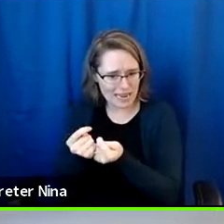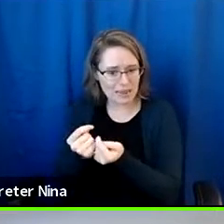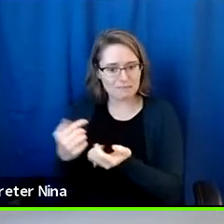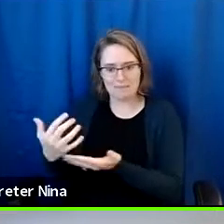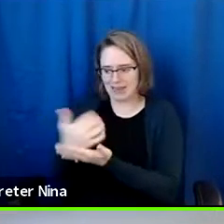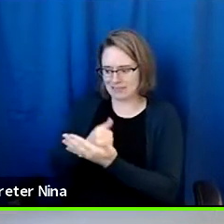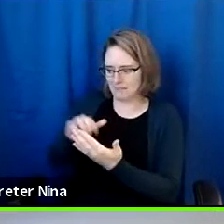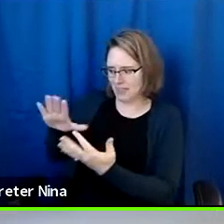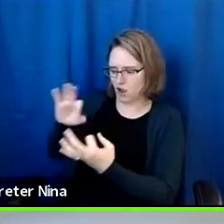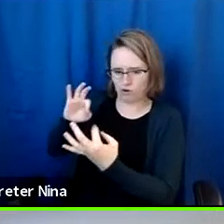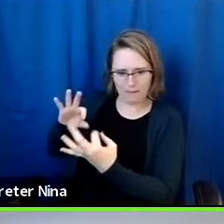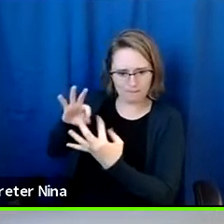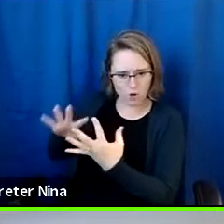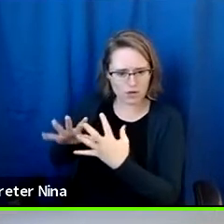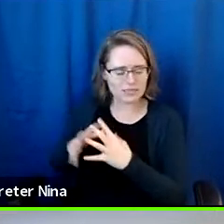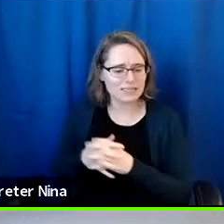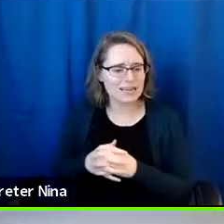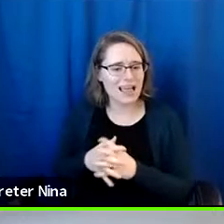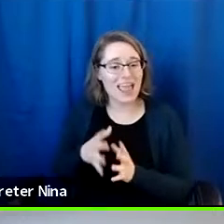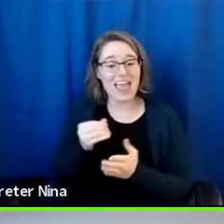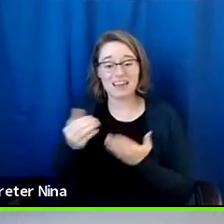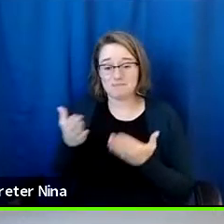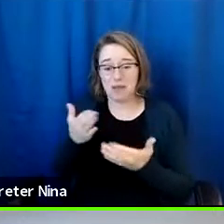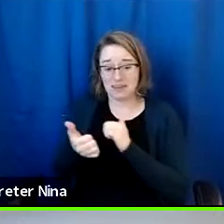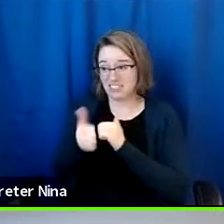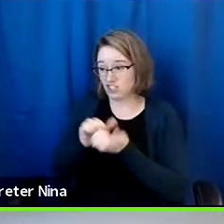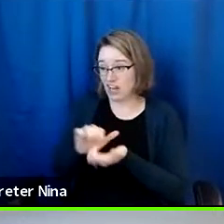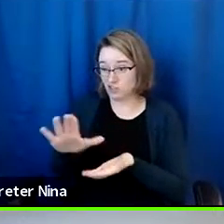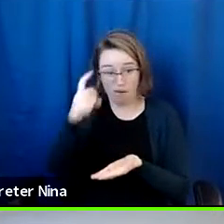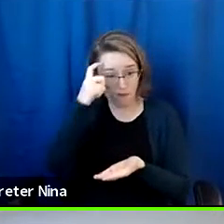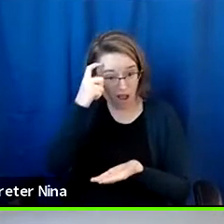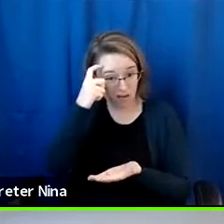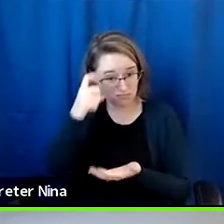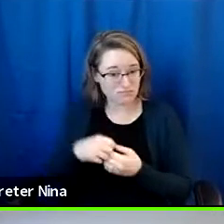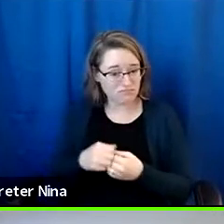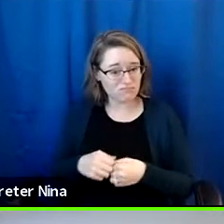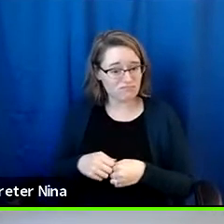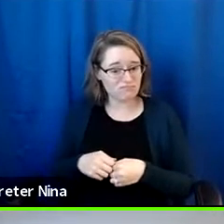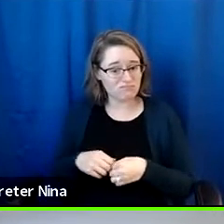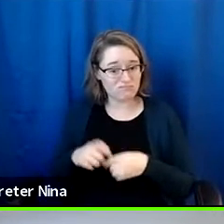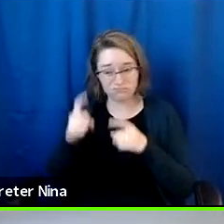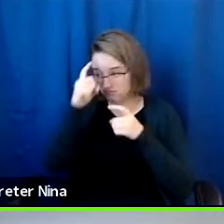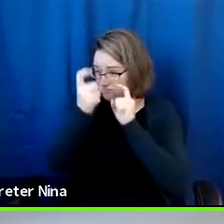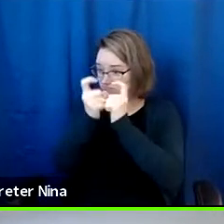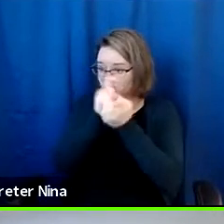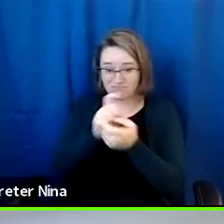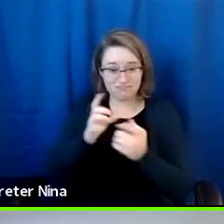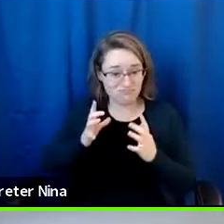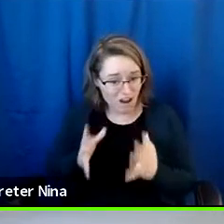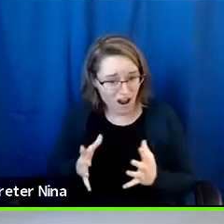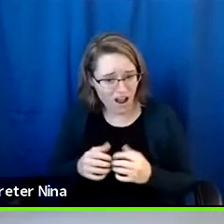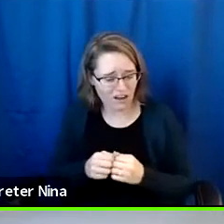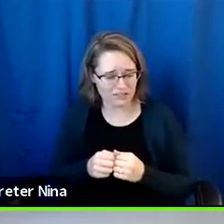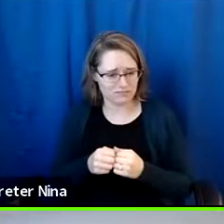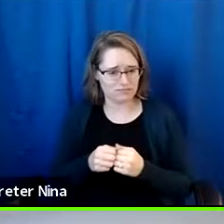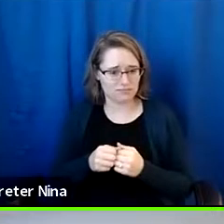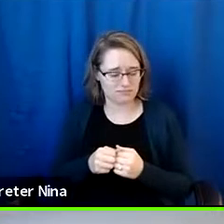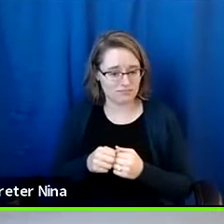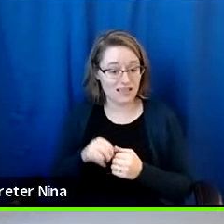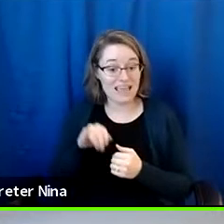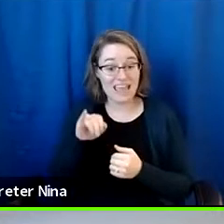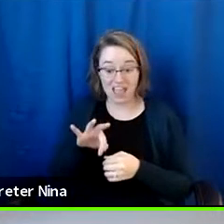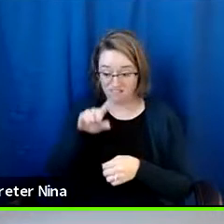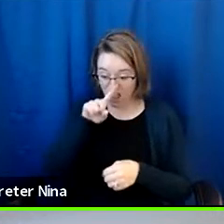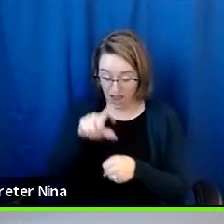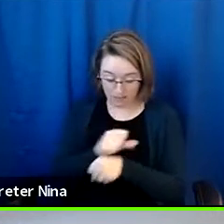and maybe even change your mind. There's nothing wrong with changing your mind. I think if you absolutely feel